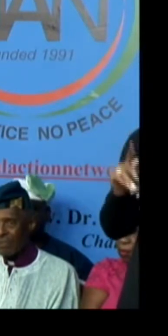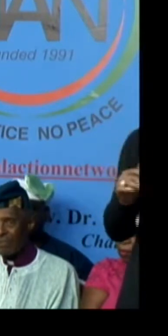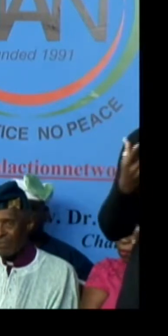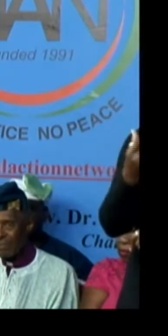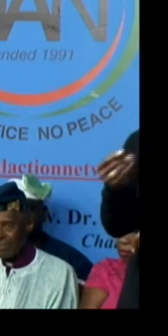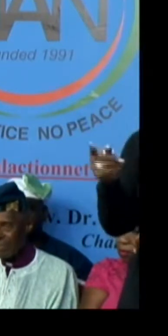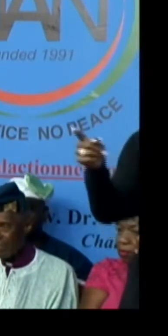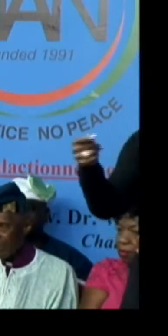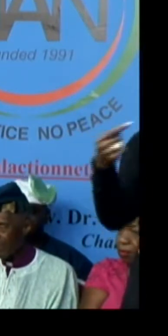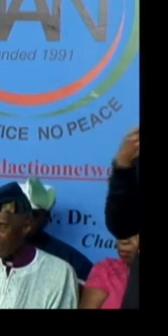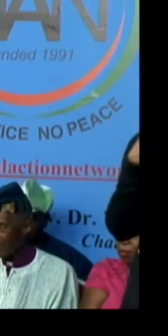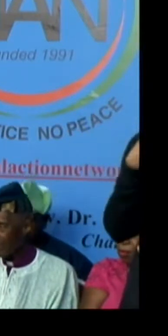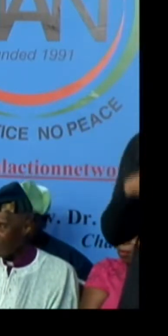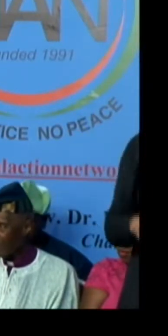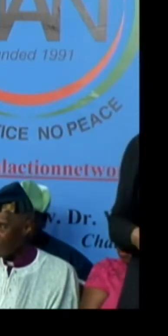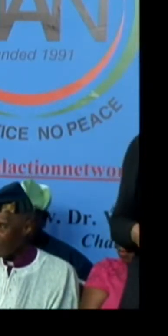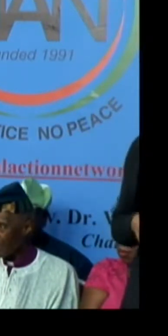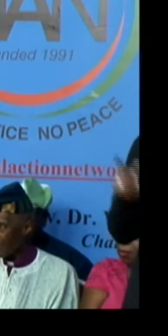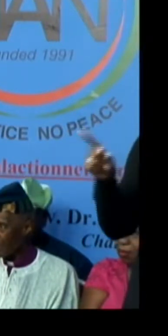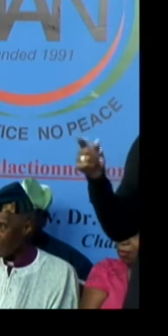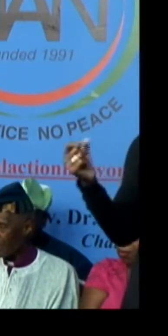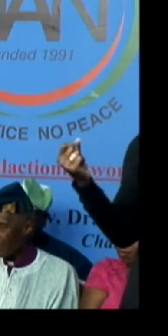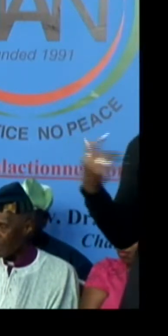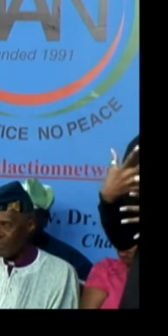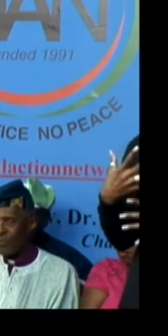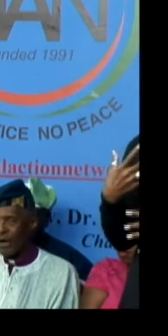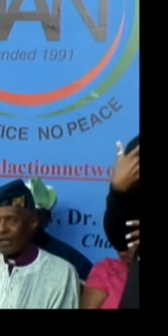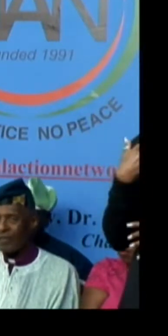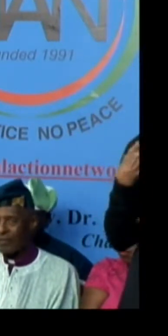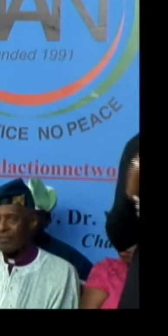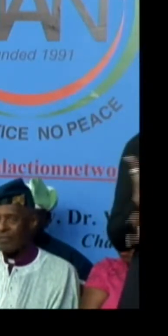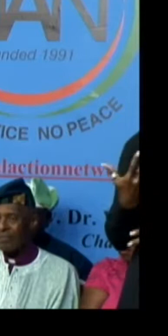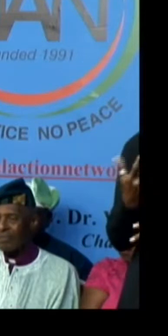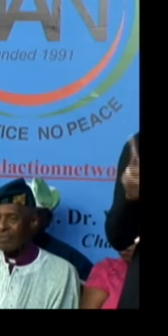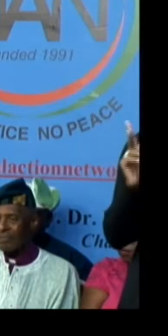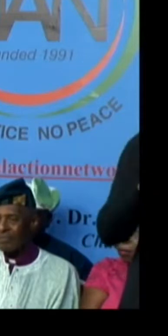And you too afraid to stand up for decency?